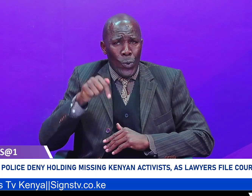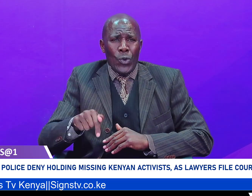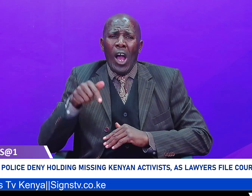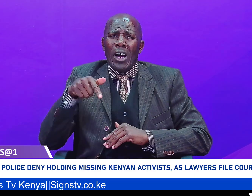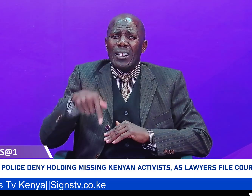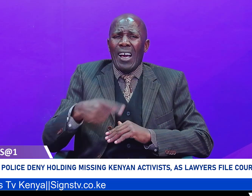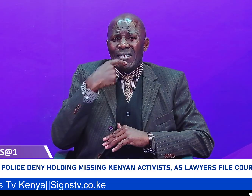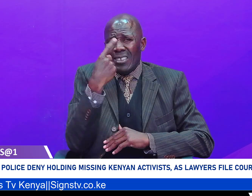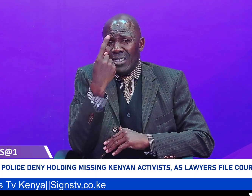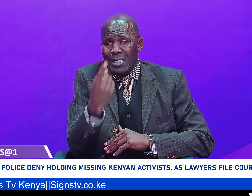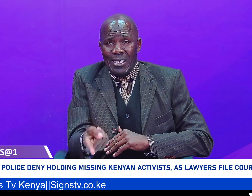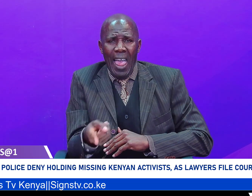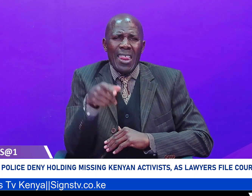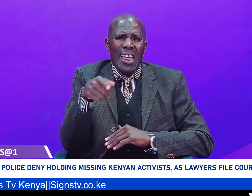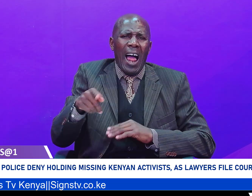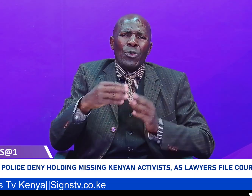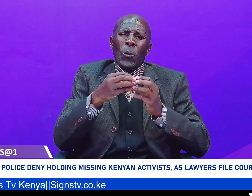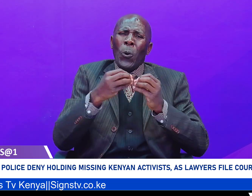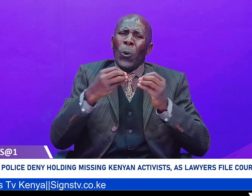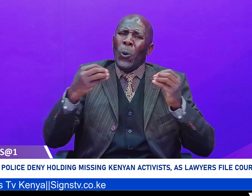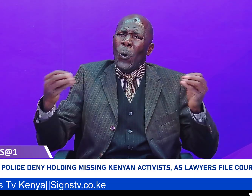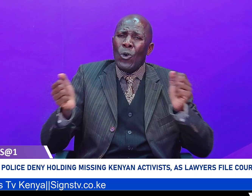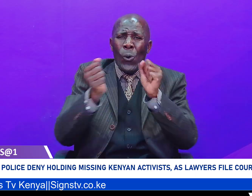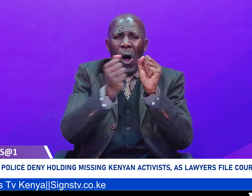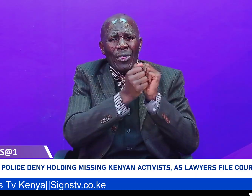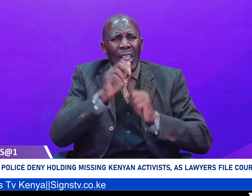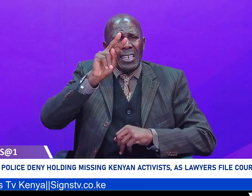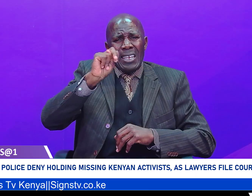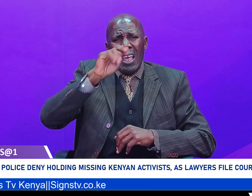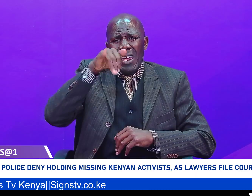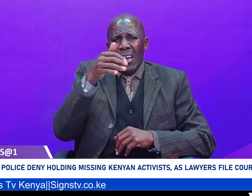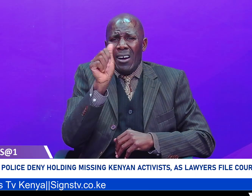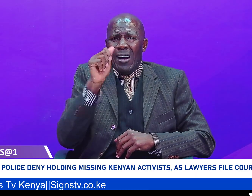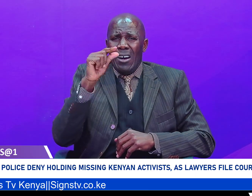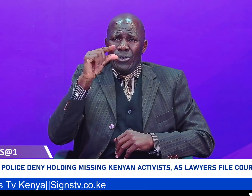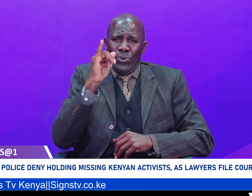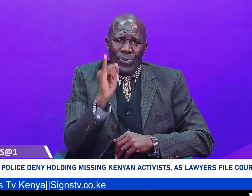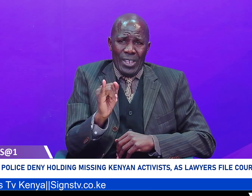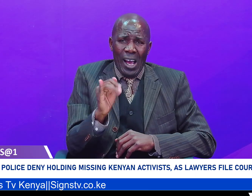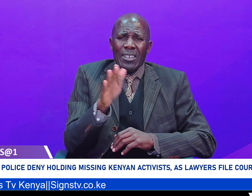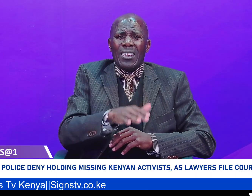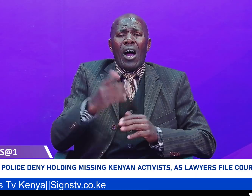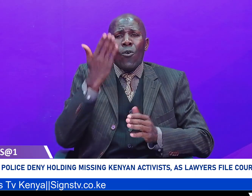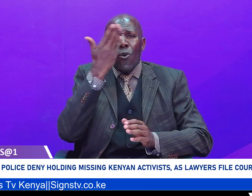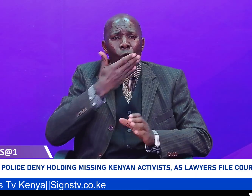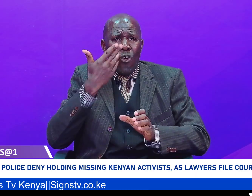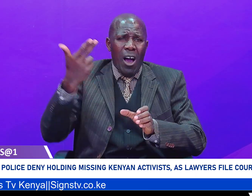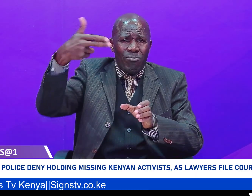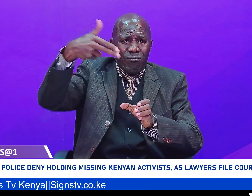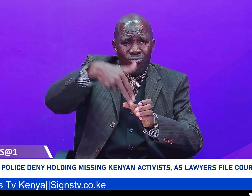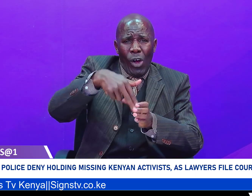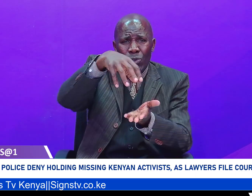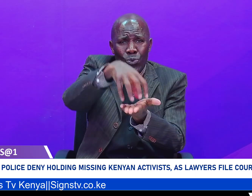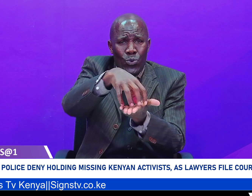seized along with Njagi at a petrol station in Kireka, Kampala, last